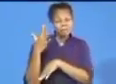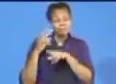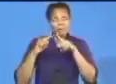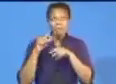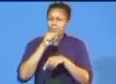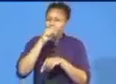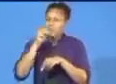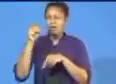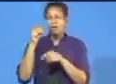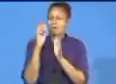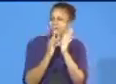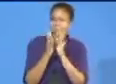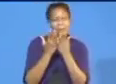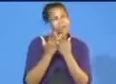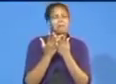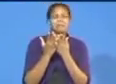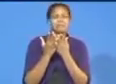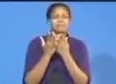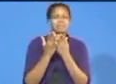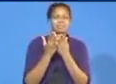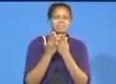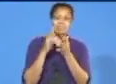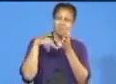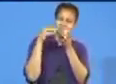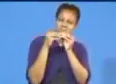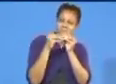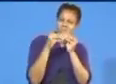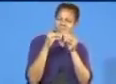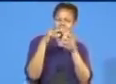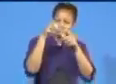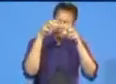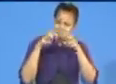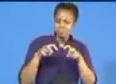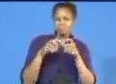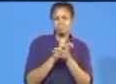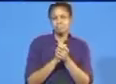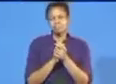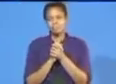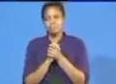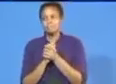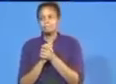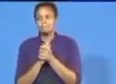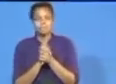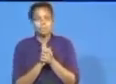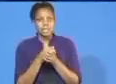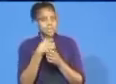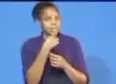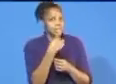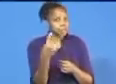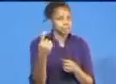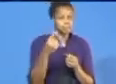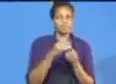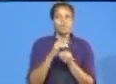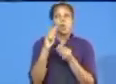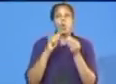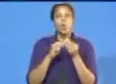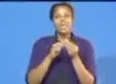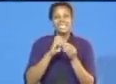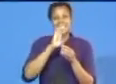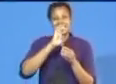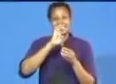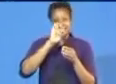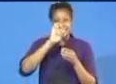love the word of God. Are you listening to me? So let me jump fast. Let me jump fast now. And it was so when